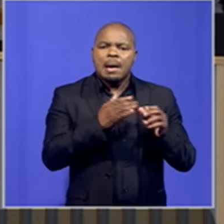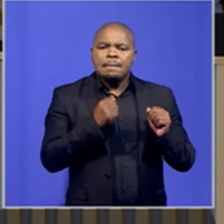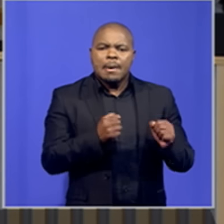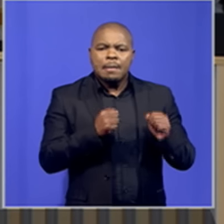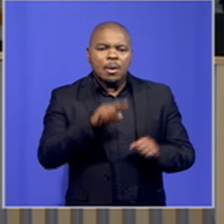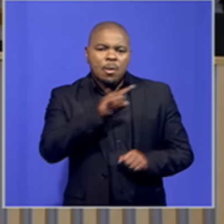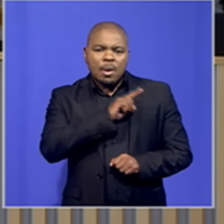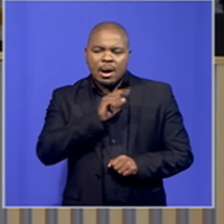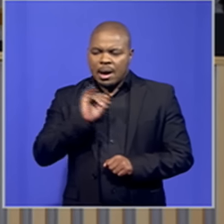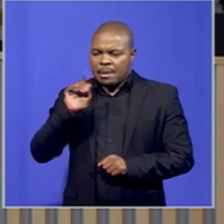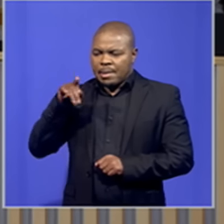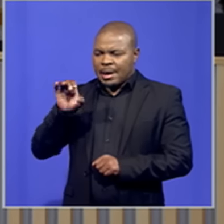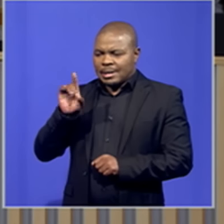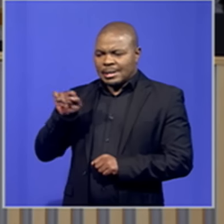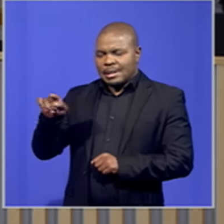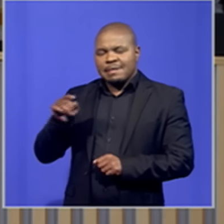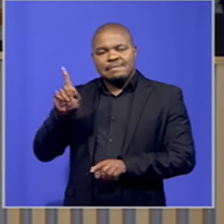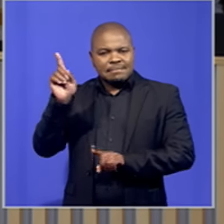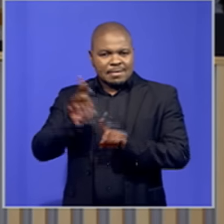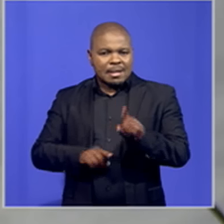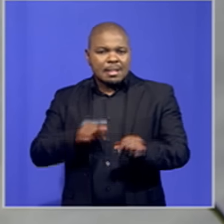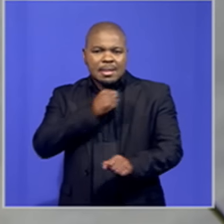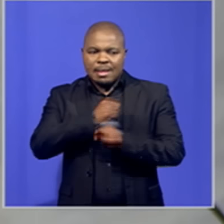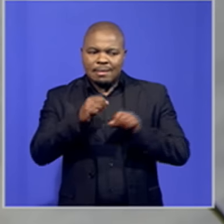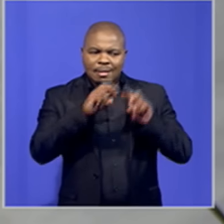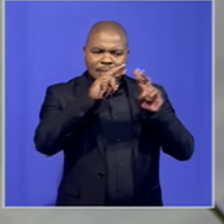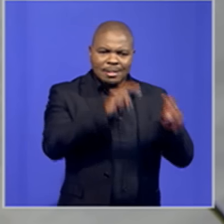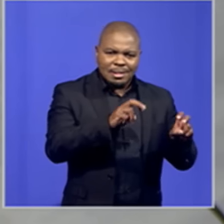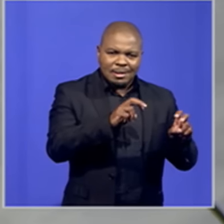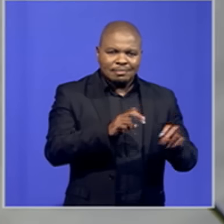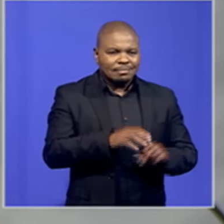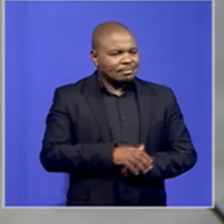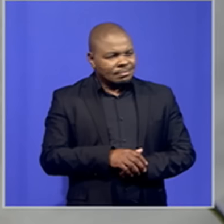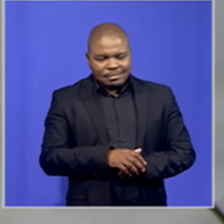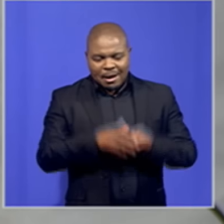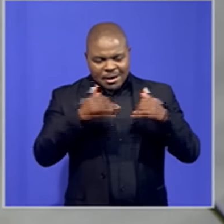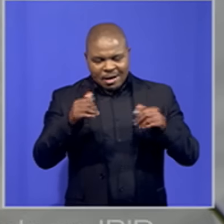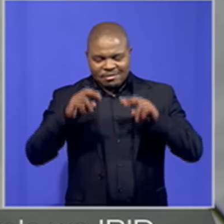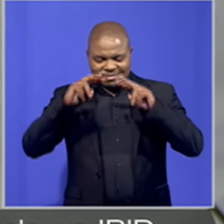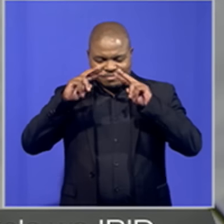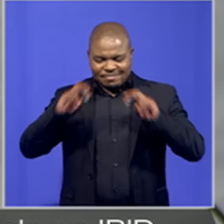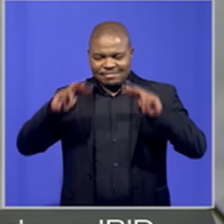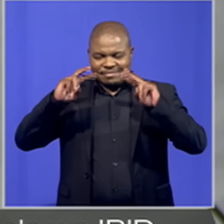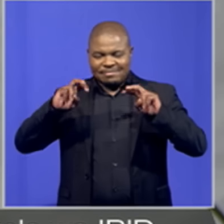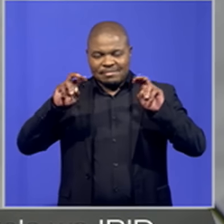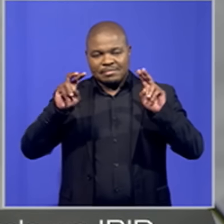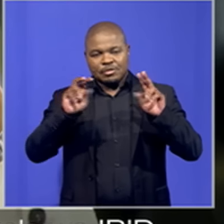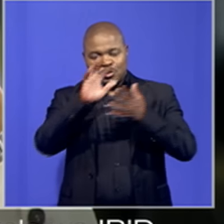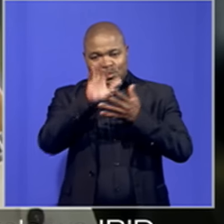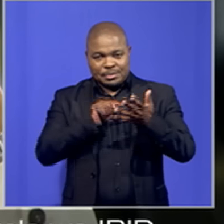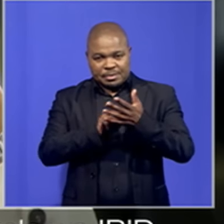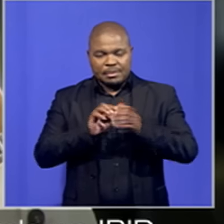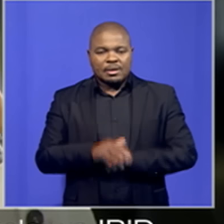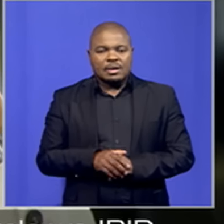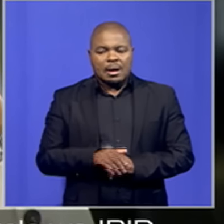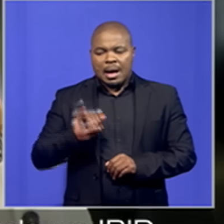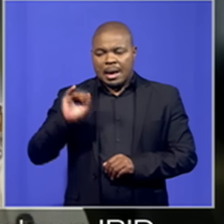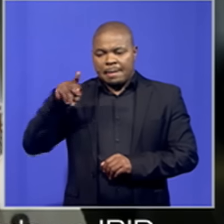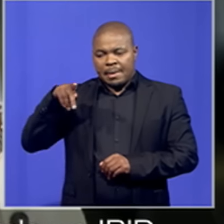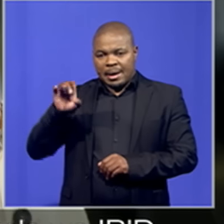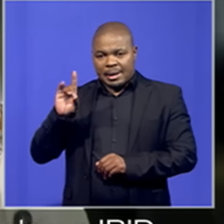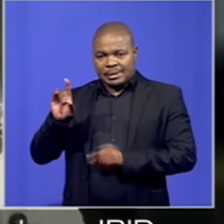ya fa IPID e reteletswe go tswelela ka dipatlisiso ya sekasekiwa. Seno ke jaaka batlhankela ba